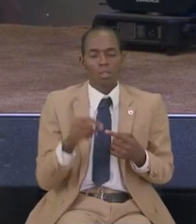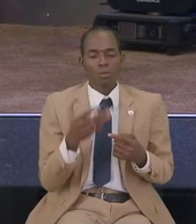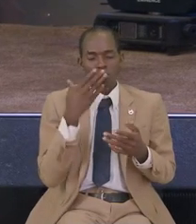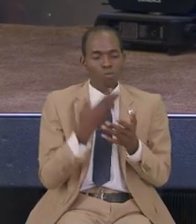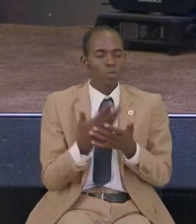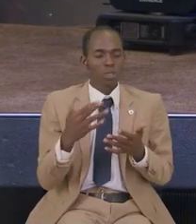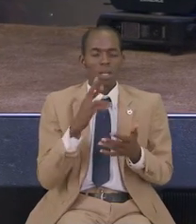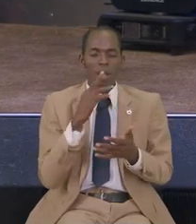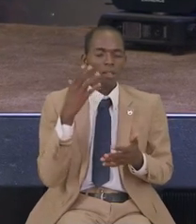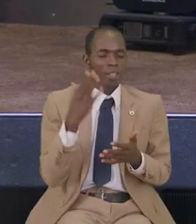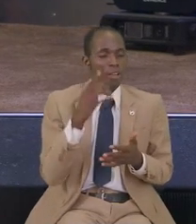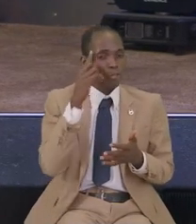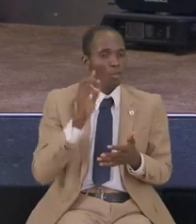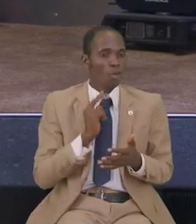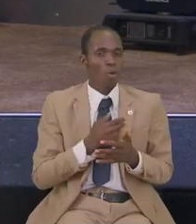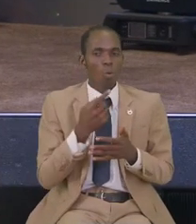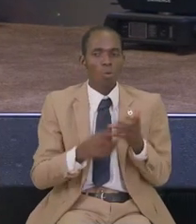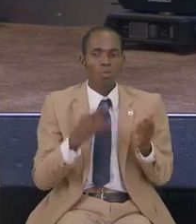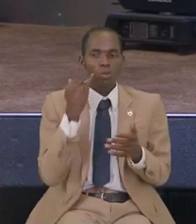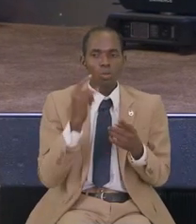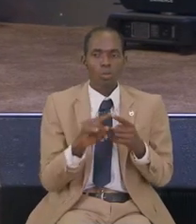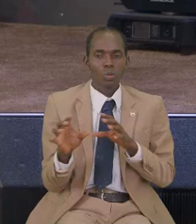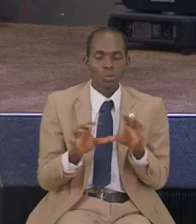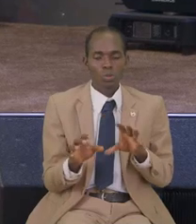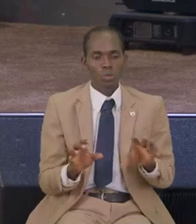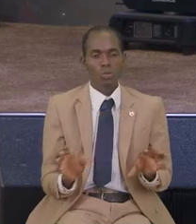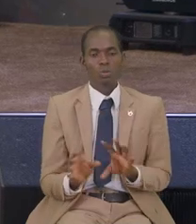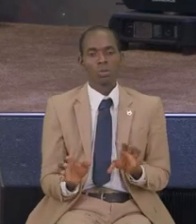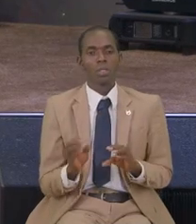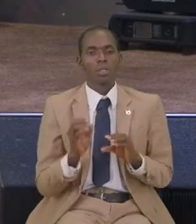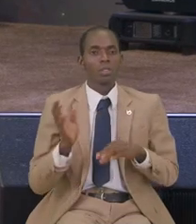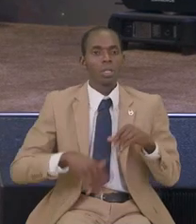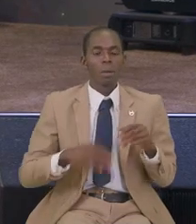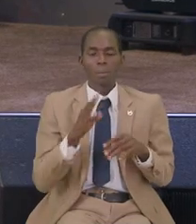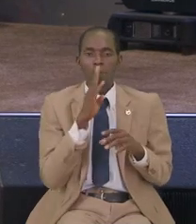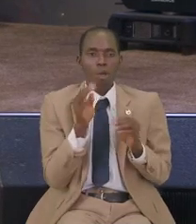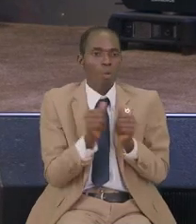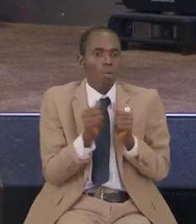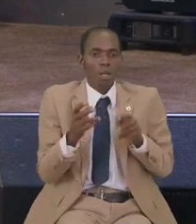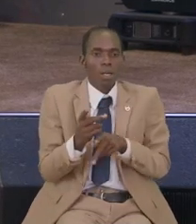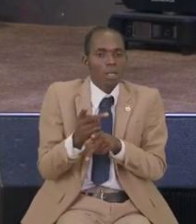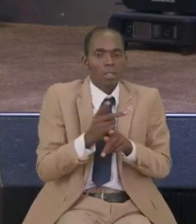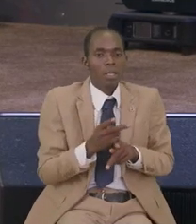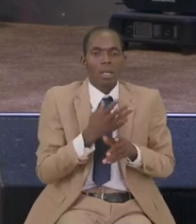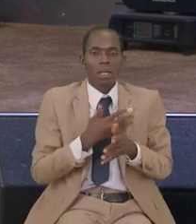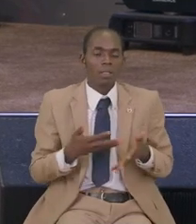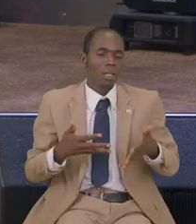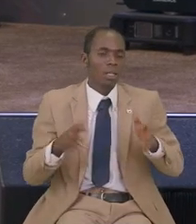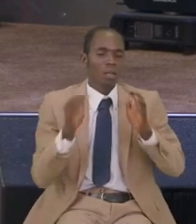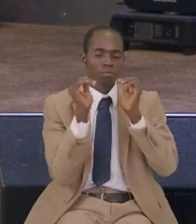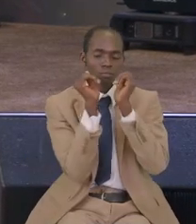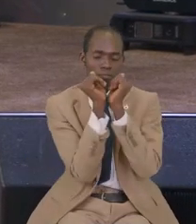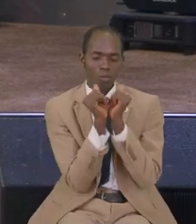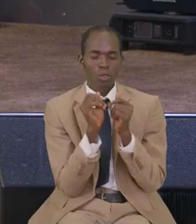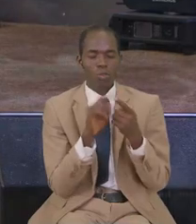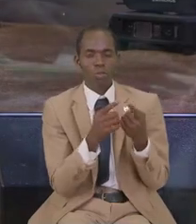us, what we should have done, we do, rather than being careless, and then we allow captivity to come,